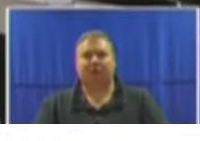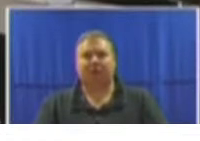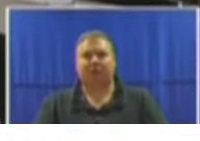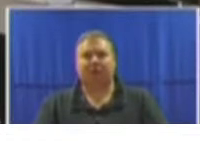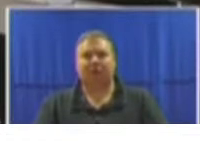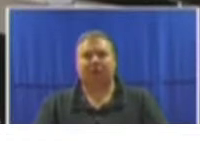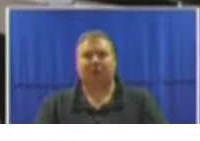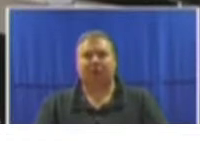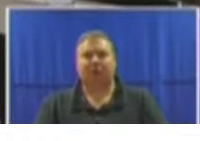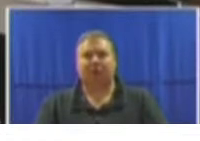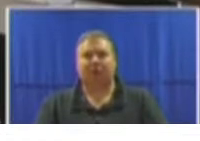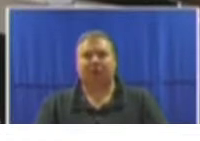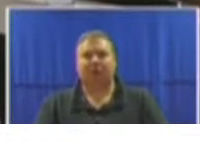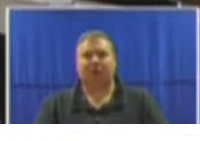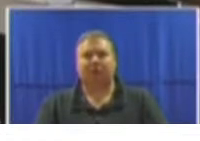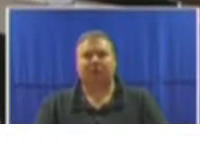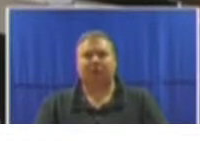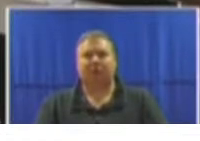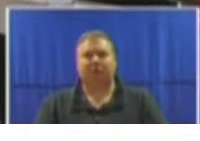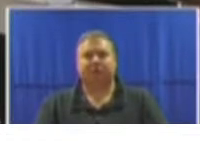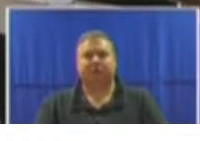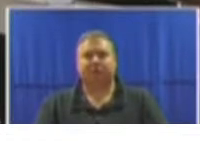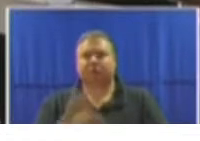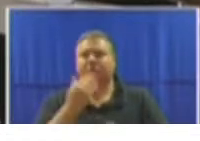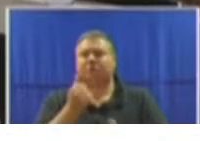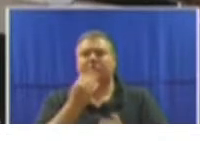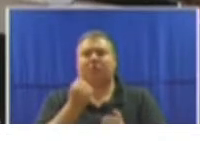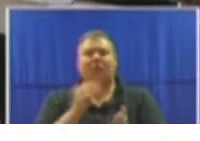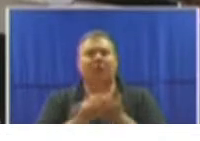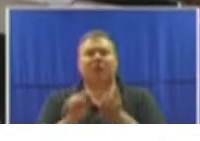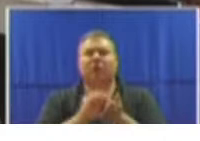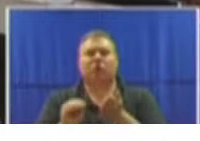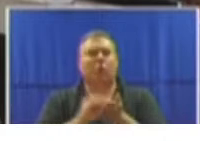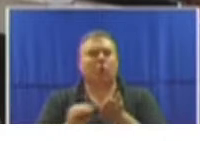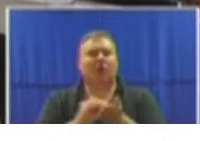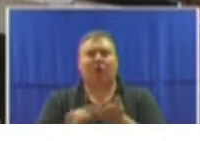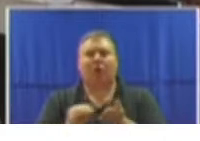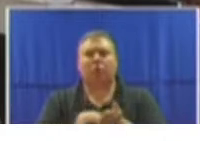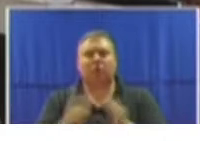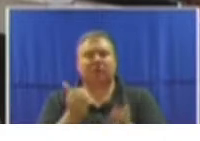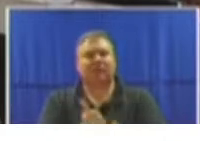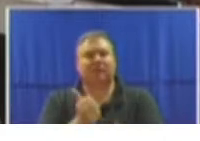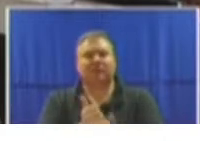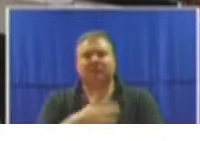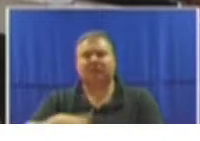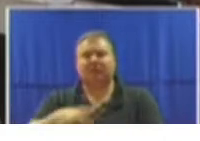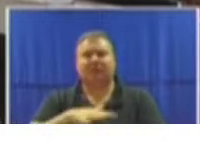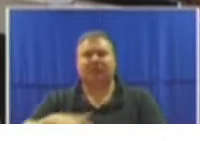Sergeant at Arms, will you please sort out the seating arrangement?